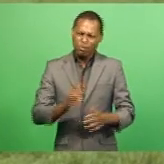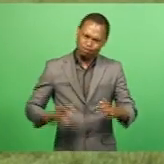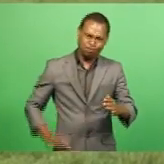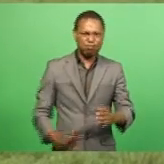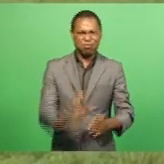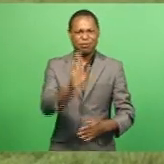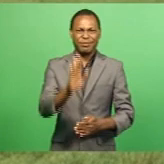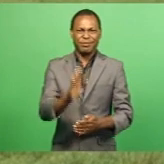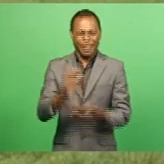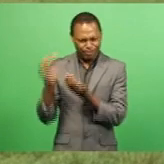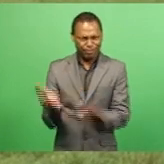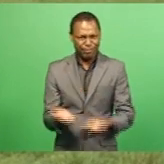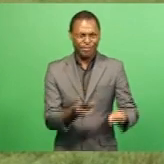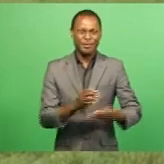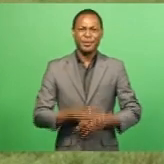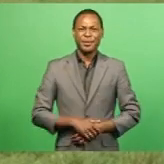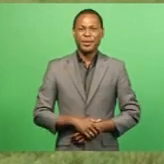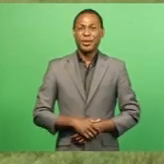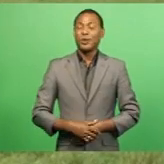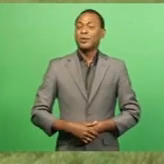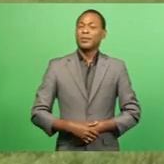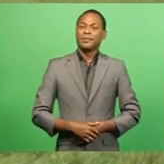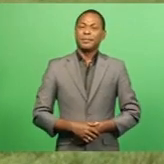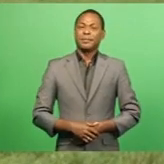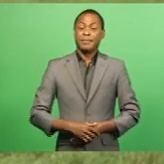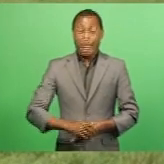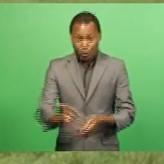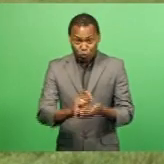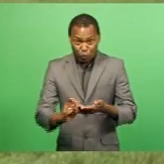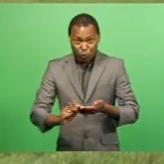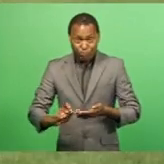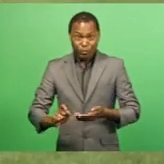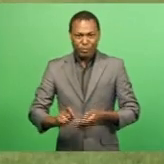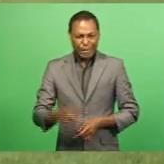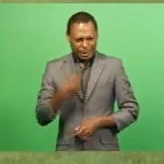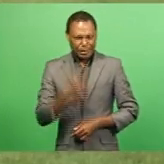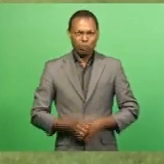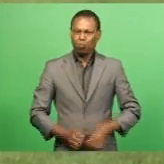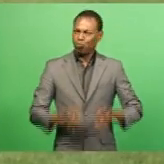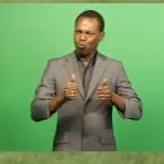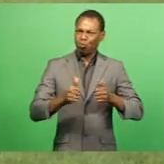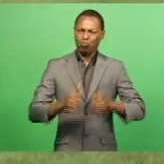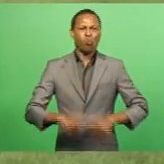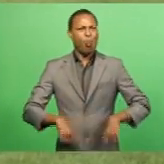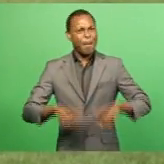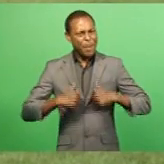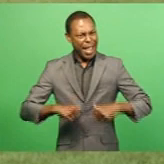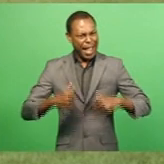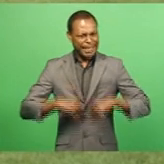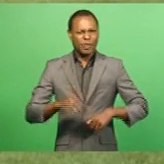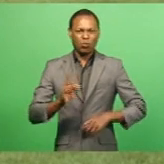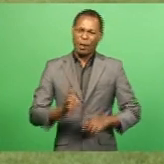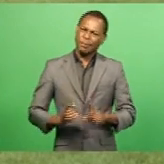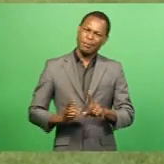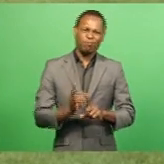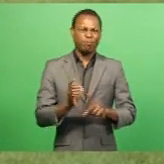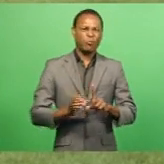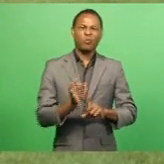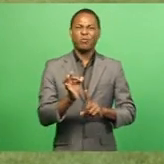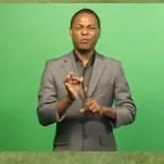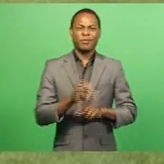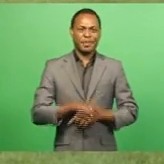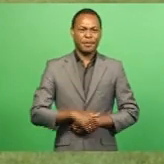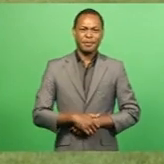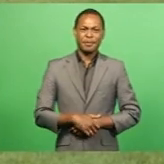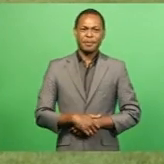of Agriculture's Permanent Secretary Ritesh Das says good practices for calf rearing can improve milk production. Highly